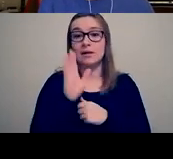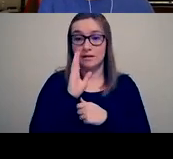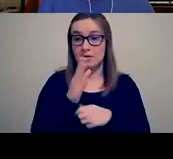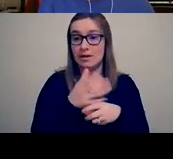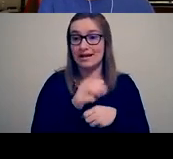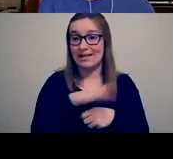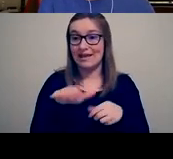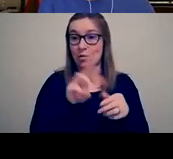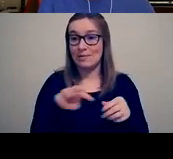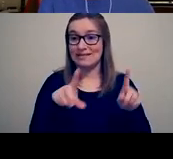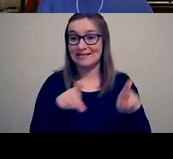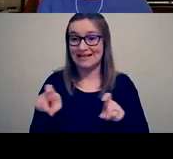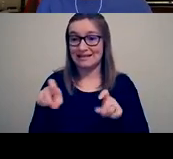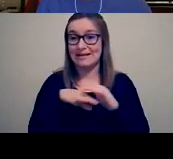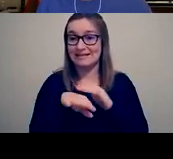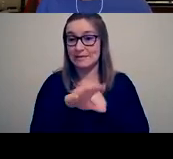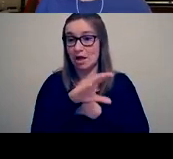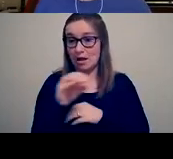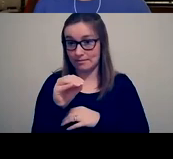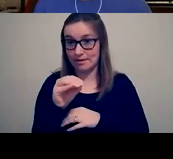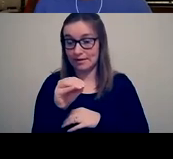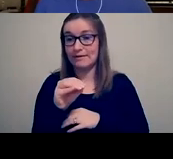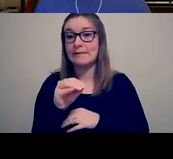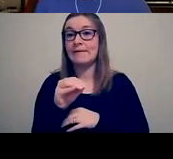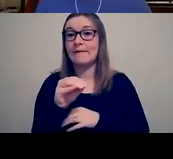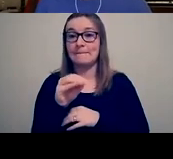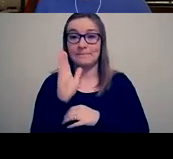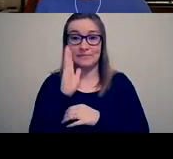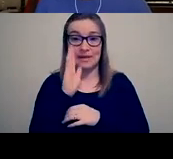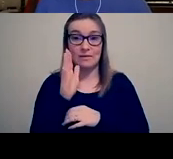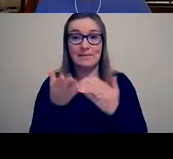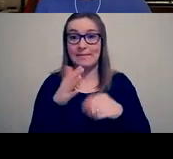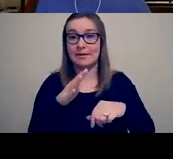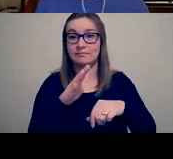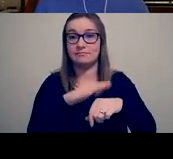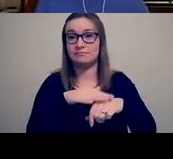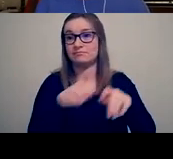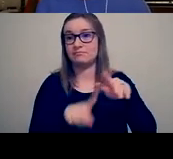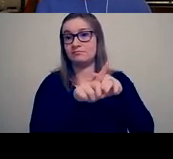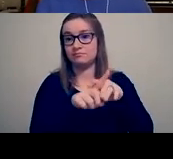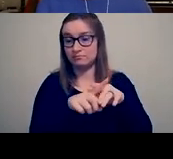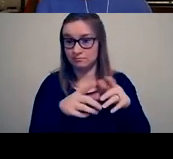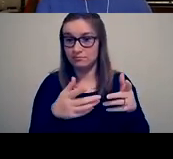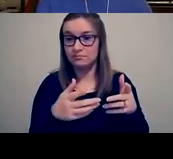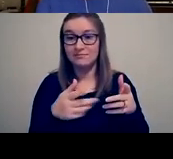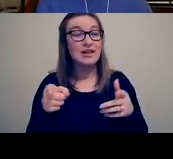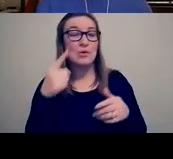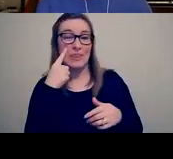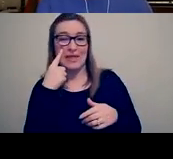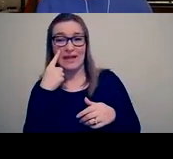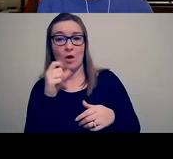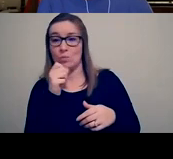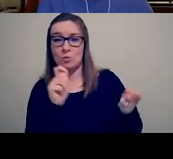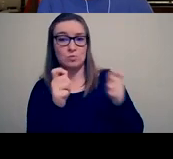potentially tested by accessibility companies, and some testers are going to flag on input, you know, even when you think you're not